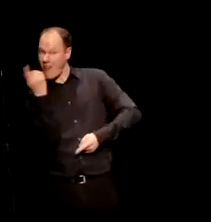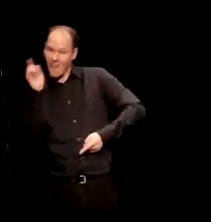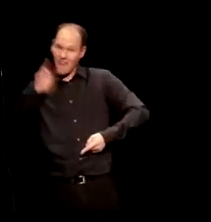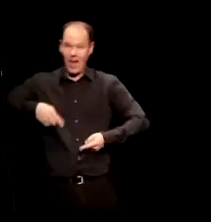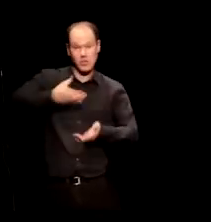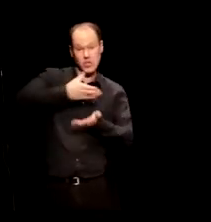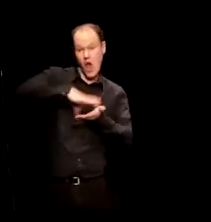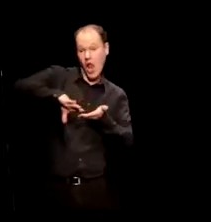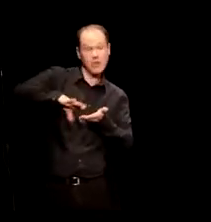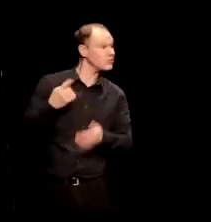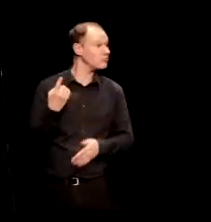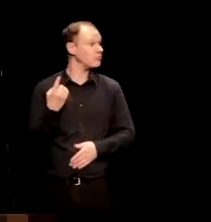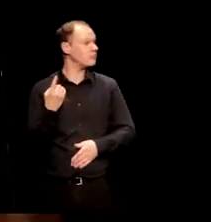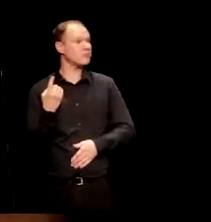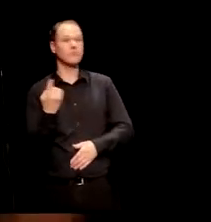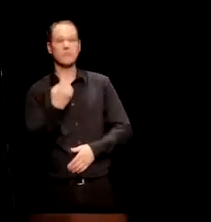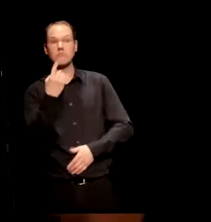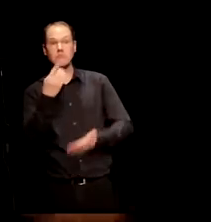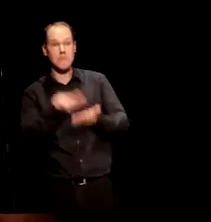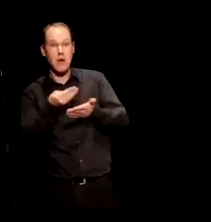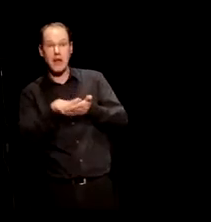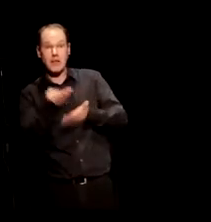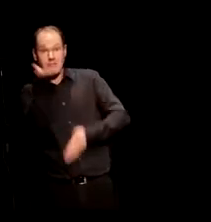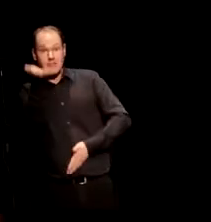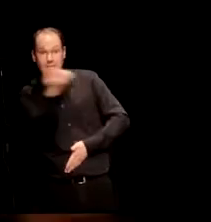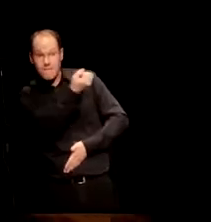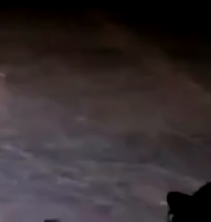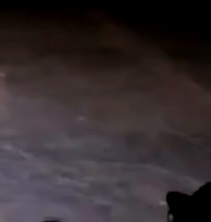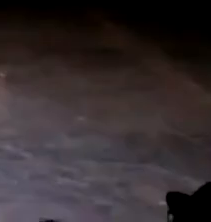$1,000. Hold on, so they can see.